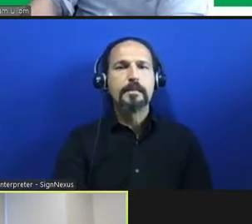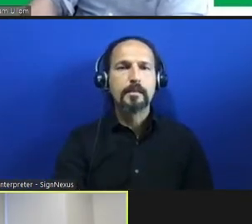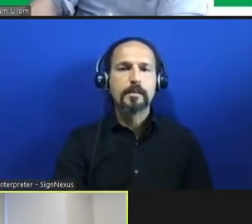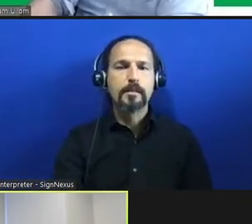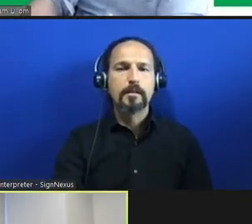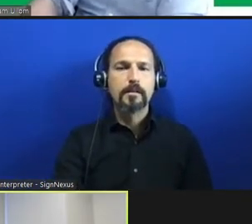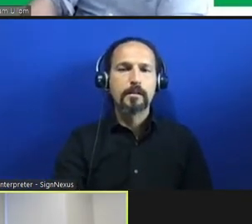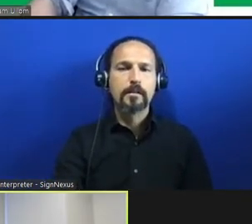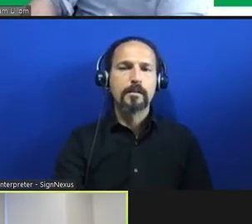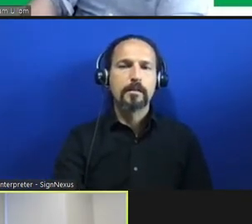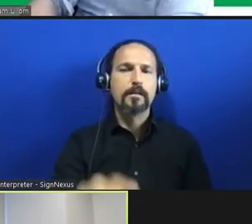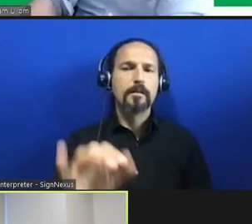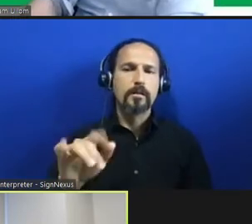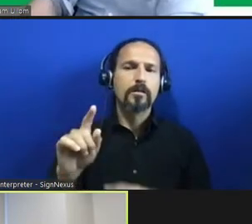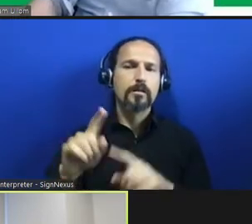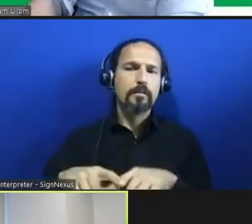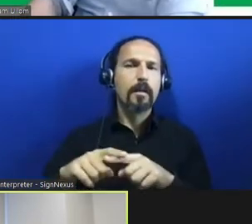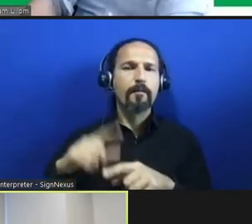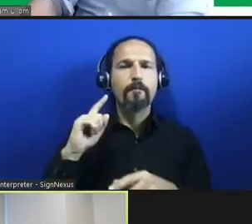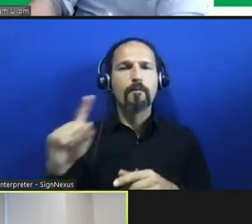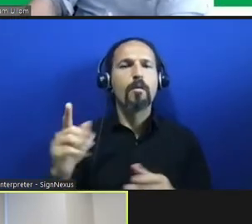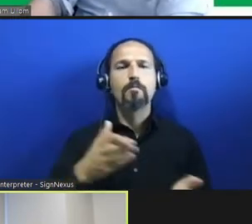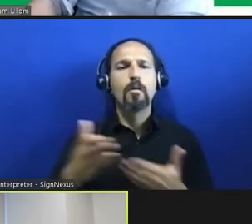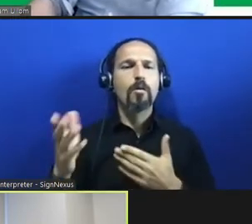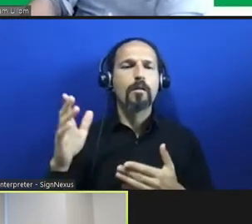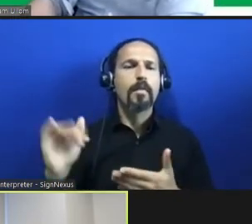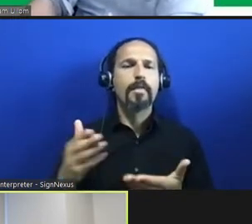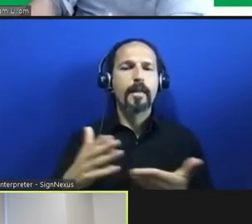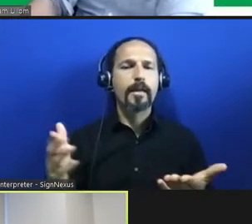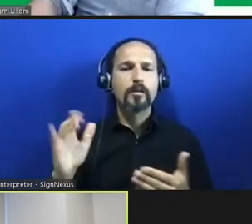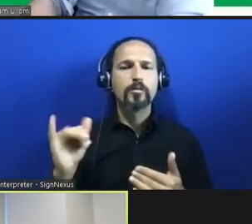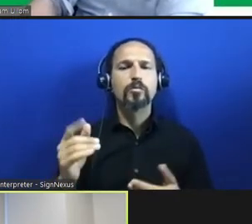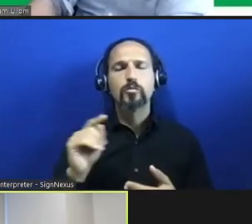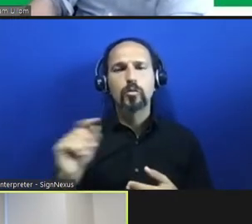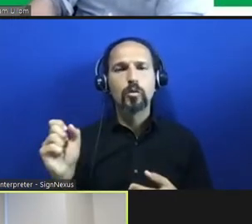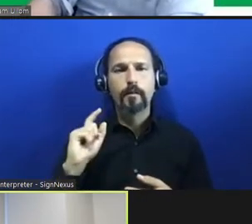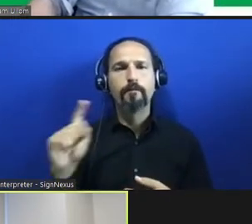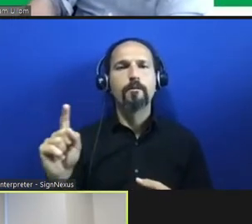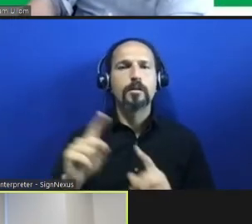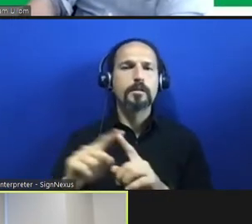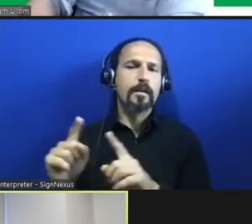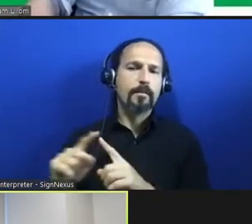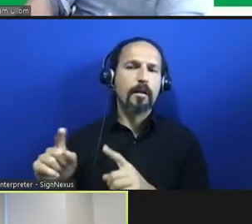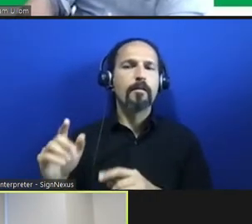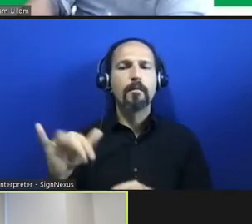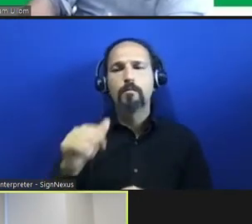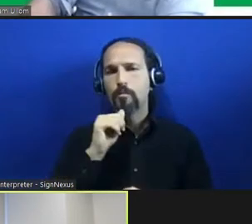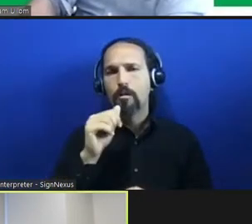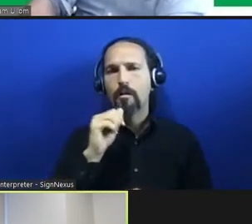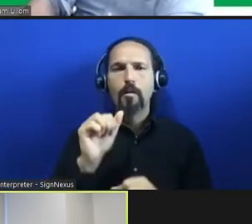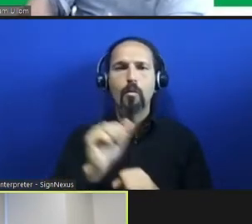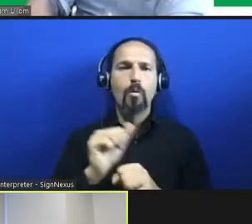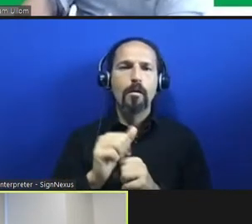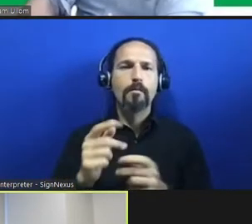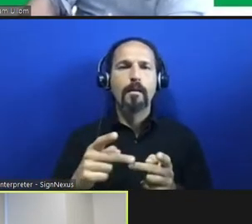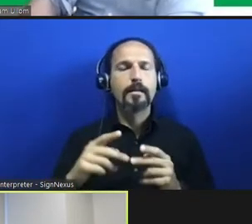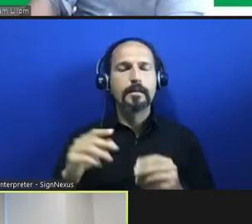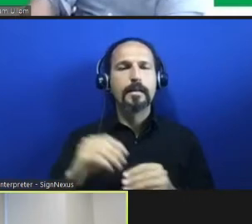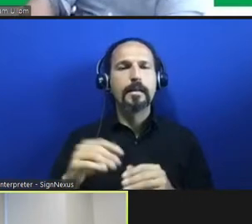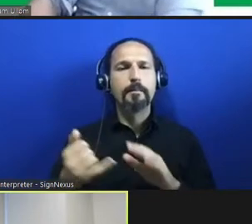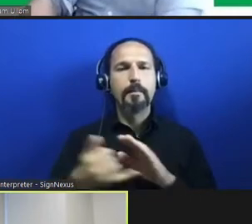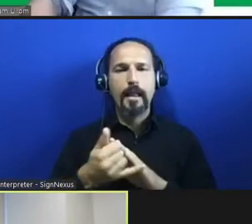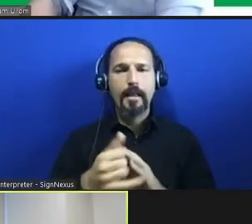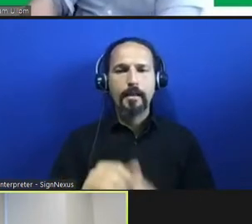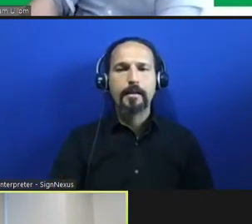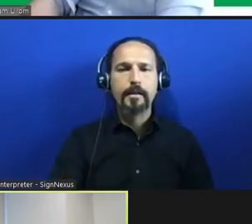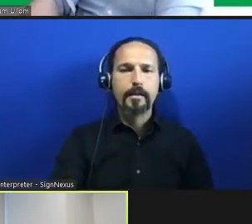commercial vehicles to move necessary supplies tools and materials to the hundreds of public and private work sites in Manhattan